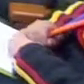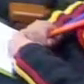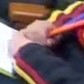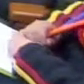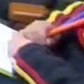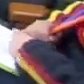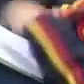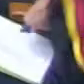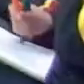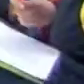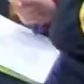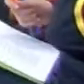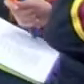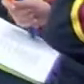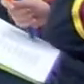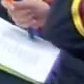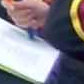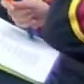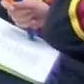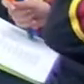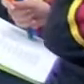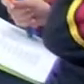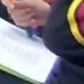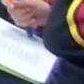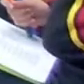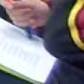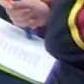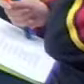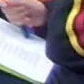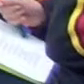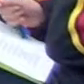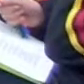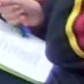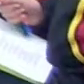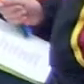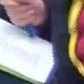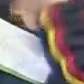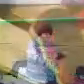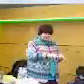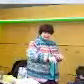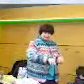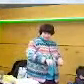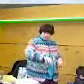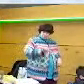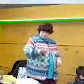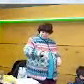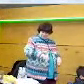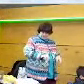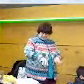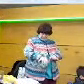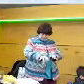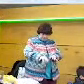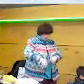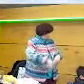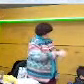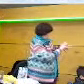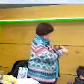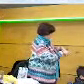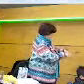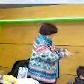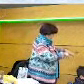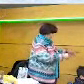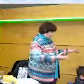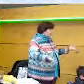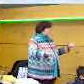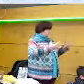So, if you're playing piano, maybe one person is sitting right next to you and you're playing together. One person plays a song and the